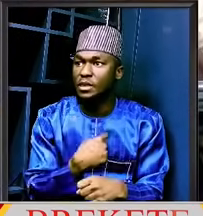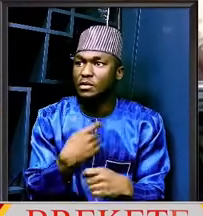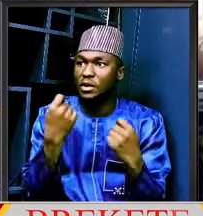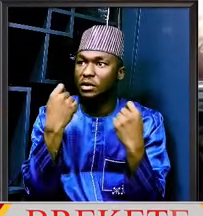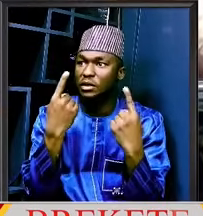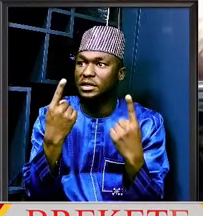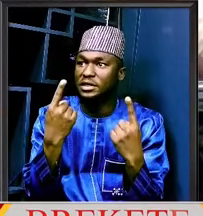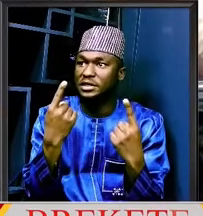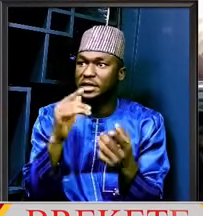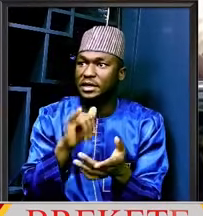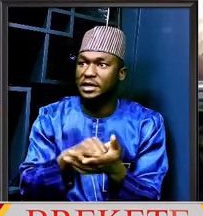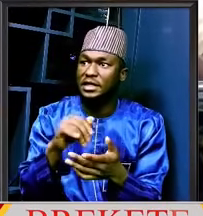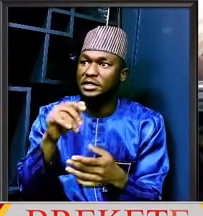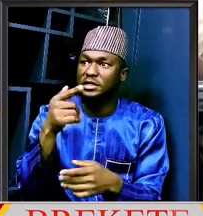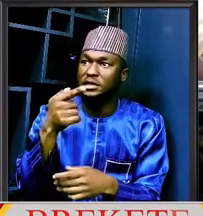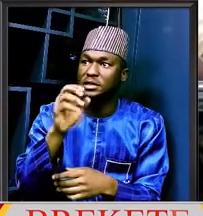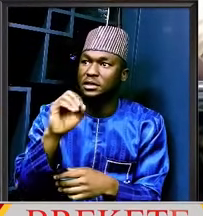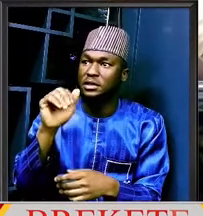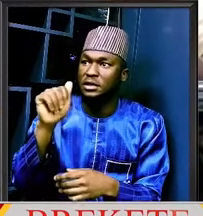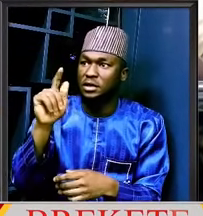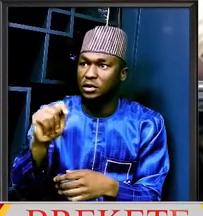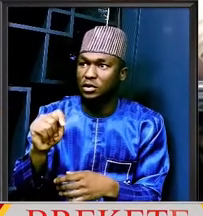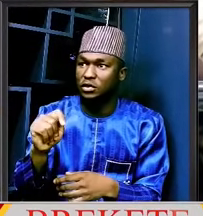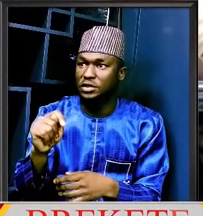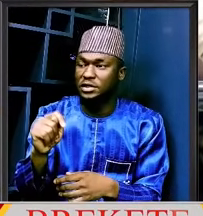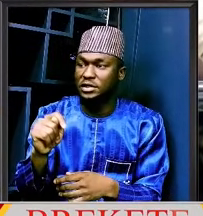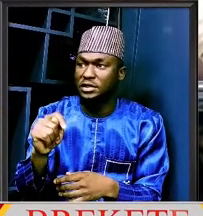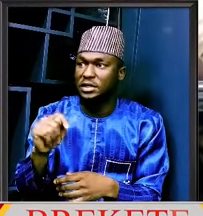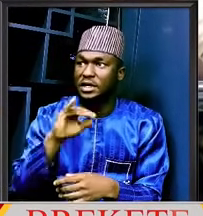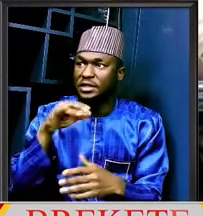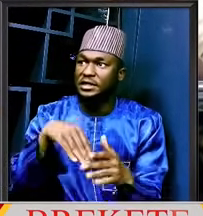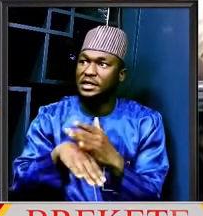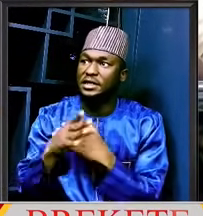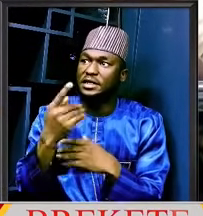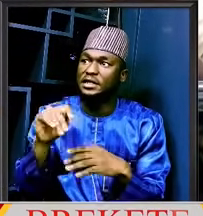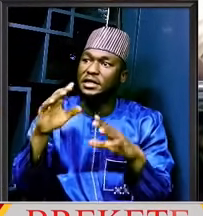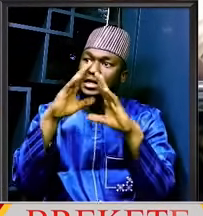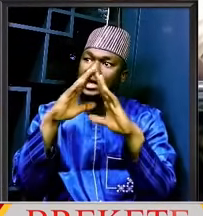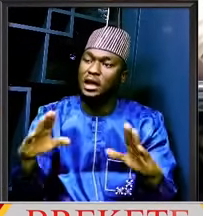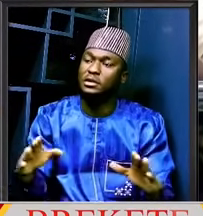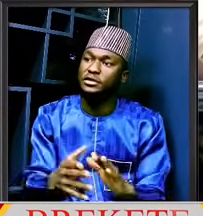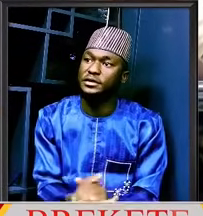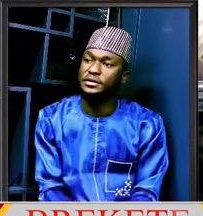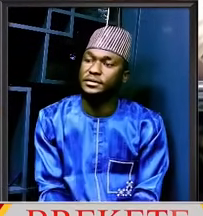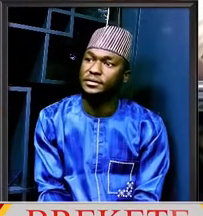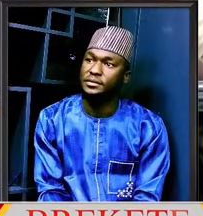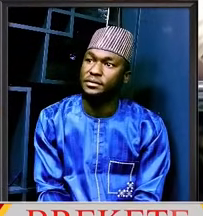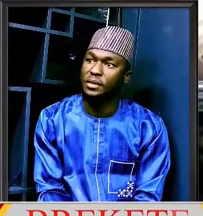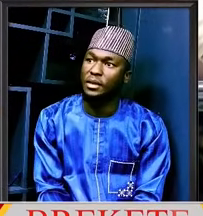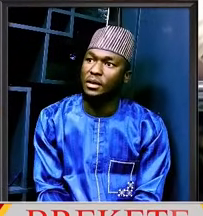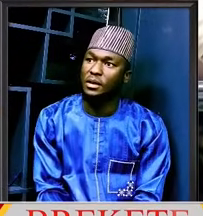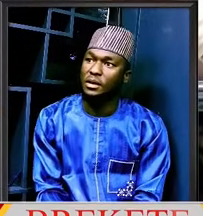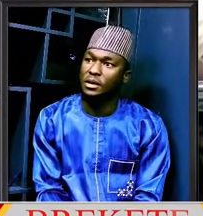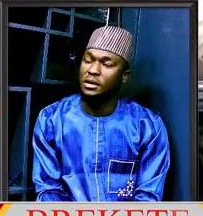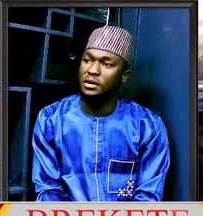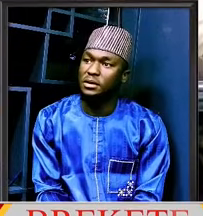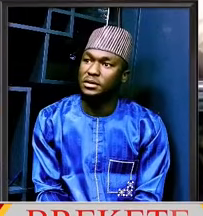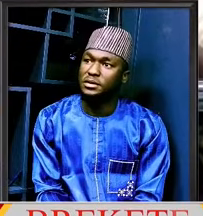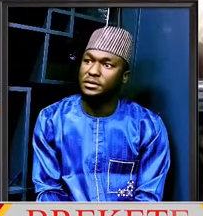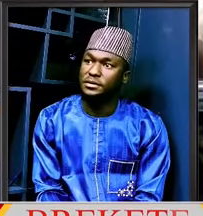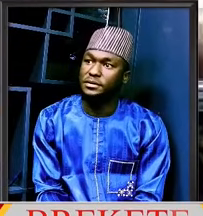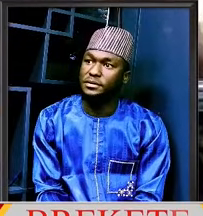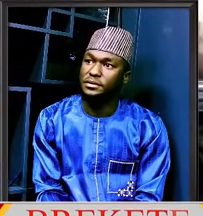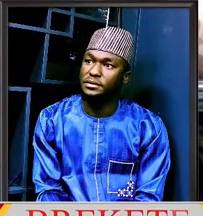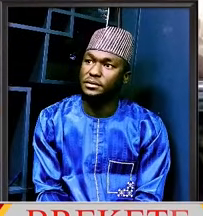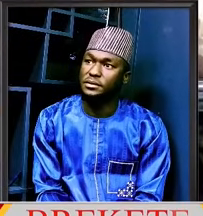so they're entering our farm. Our house is not fenced. My mother has already built blocks to fence the entire property. But you know how cement prices